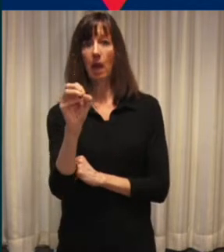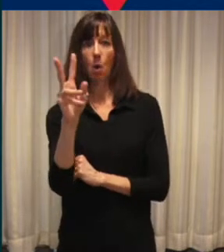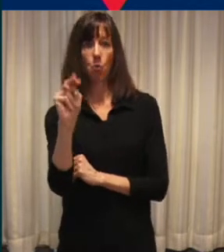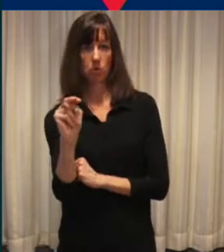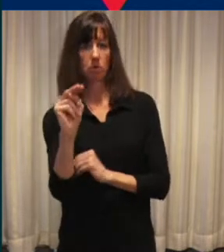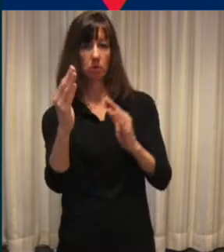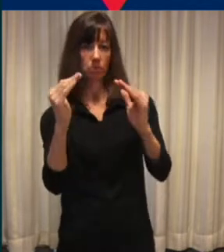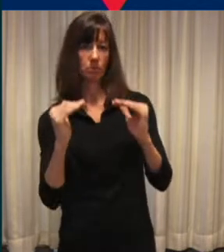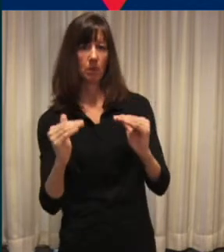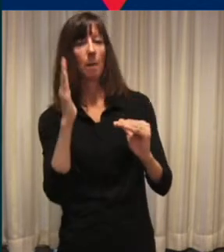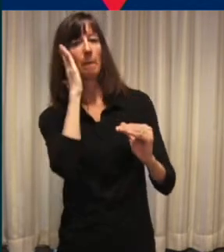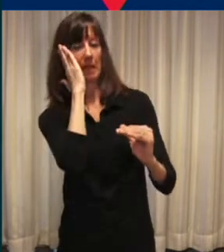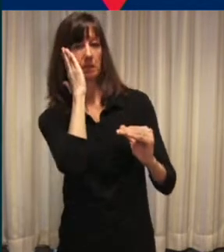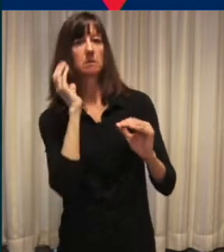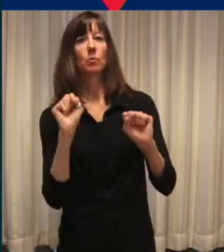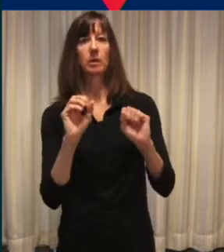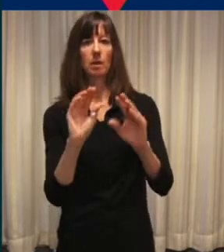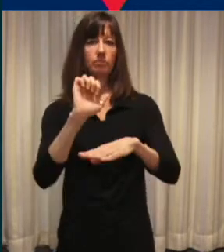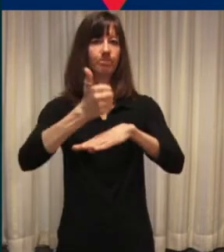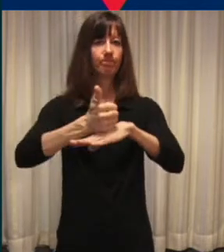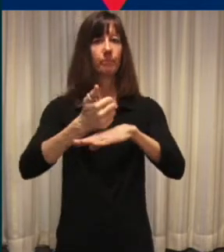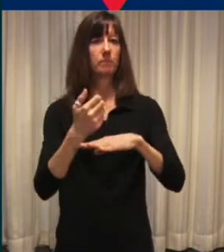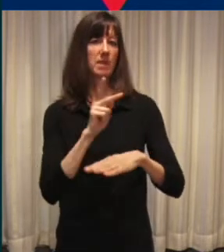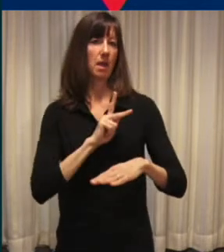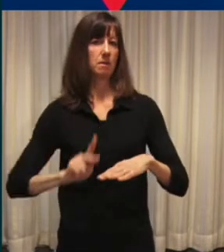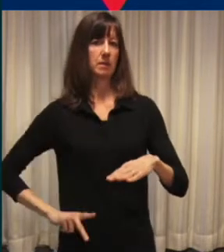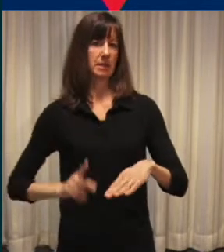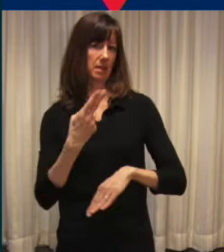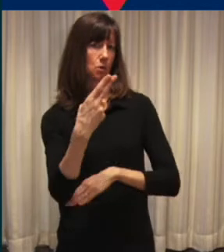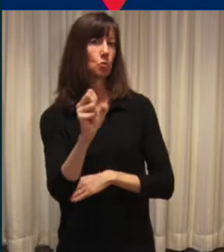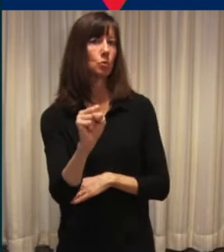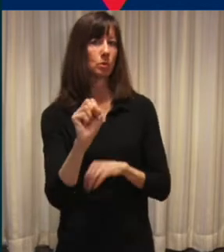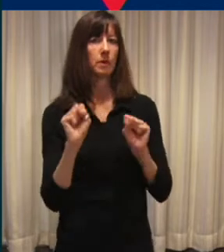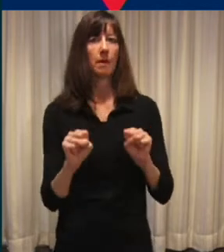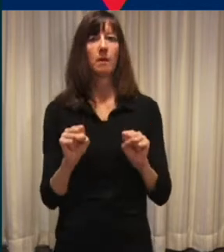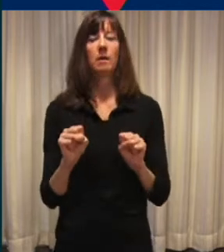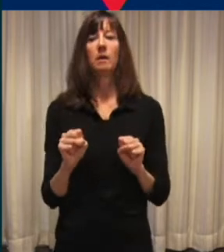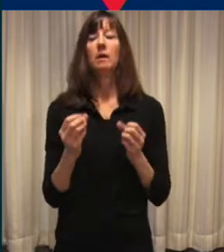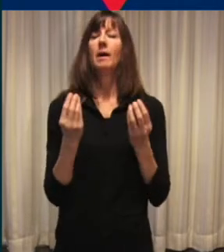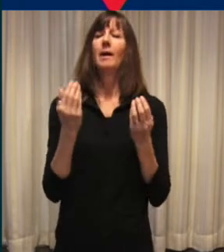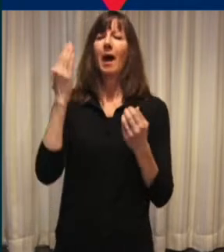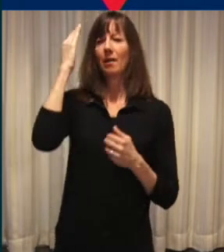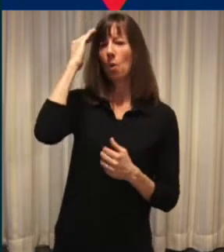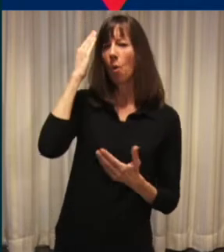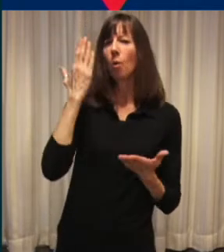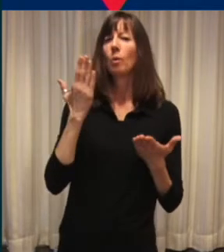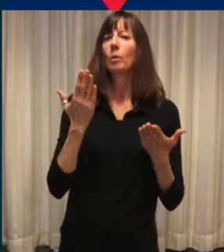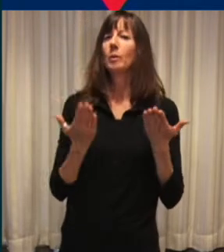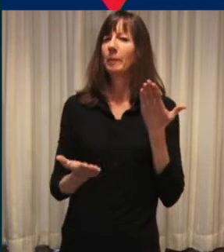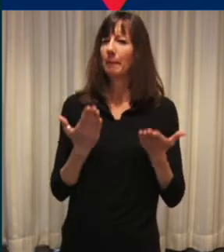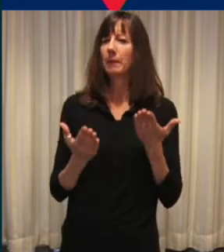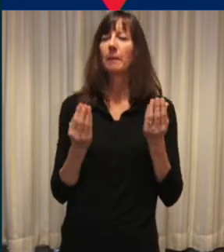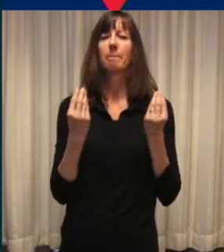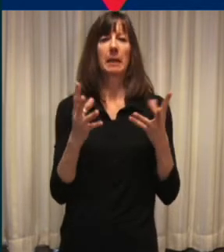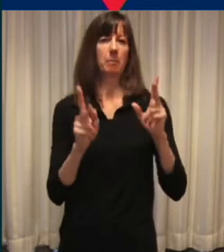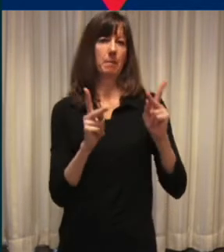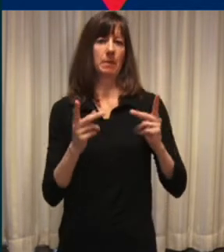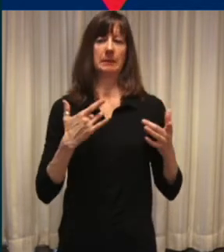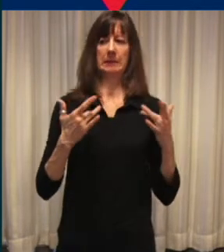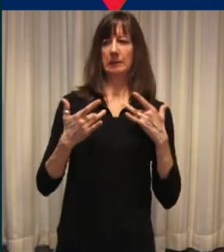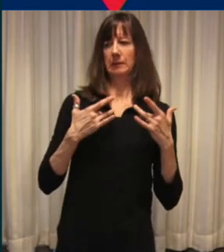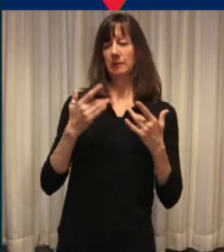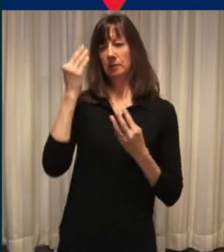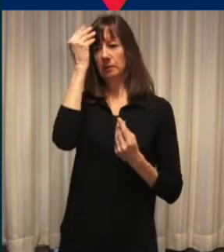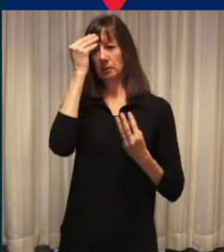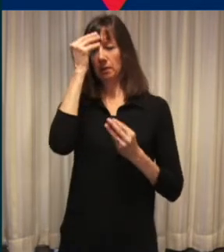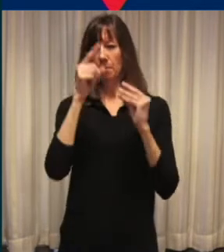I know that there, there'll be lots of thoughts about this and maybe concerns. One caveat before I bring in